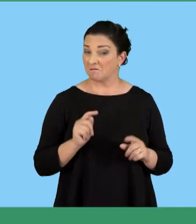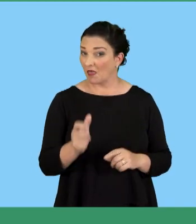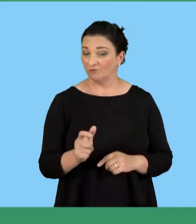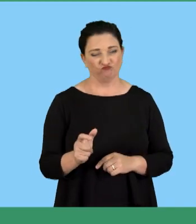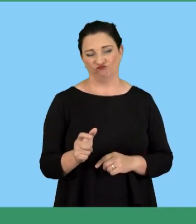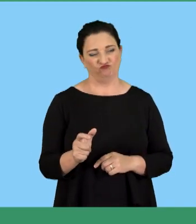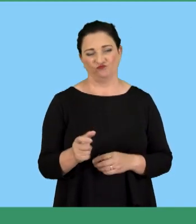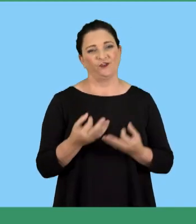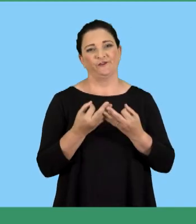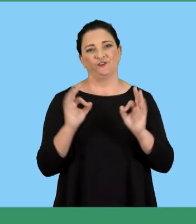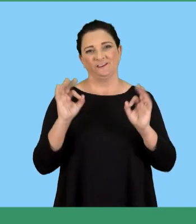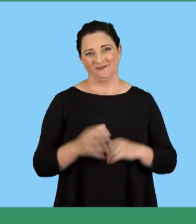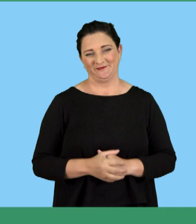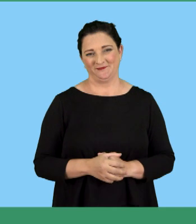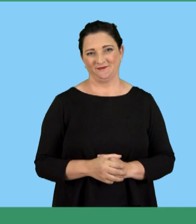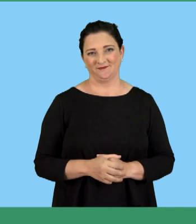for free